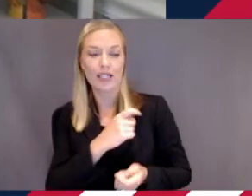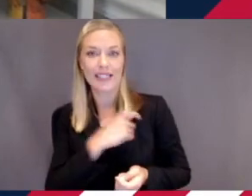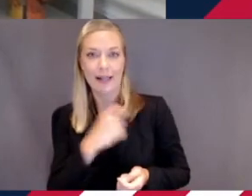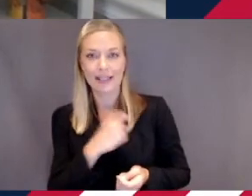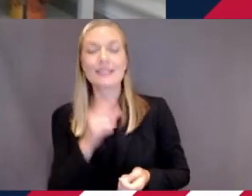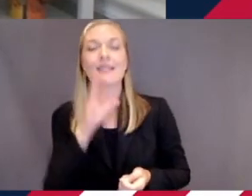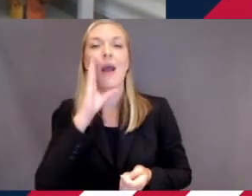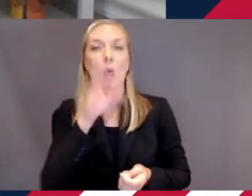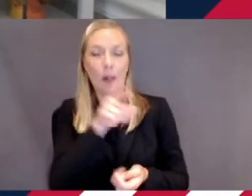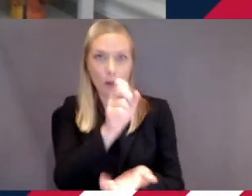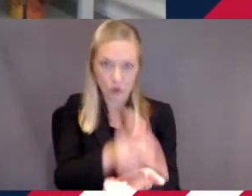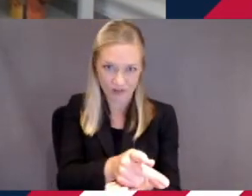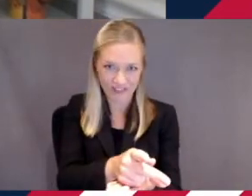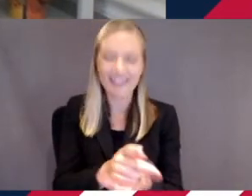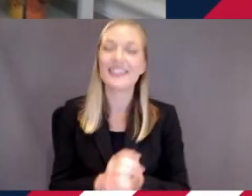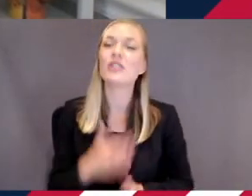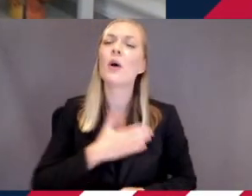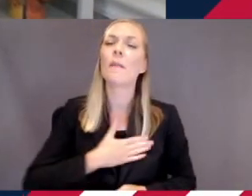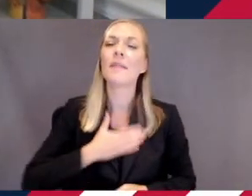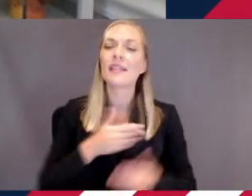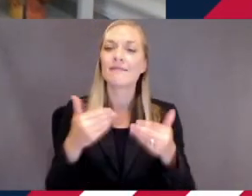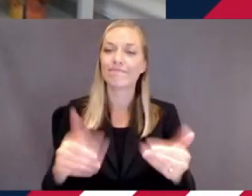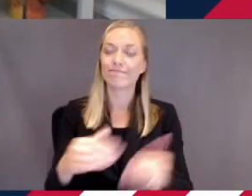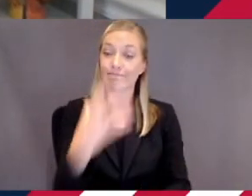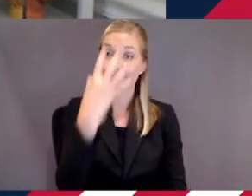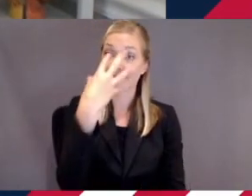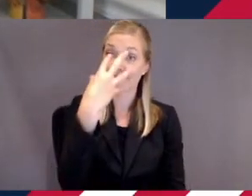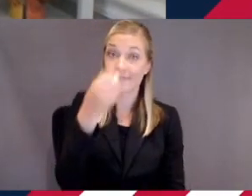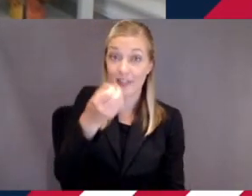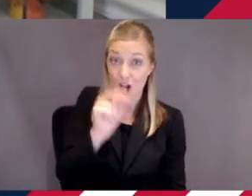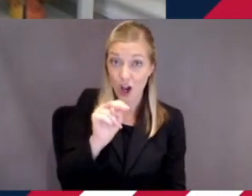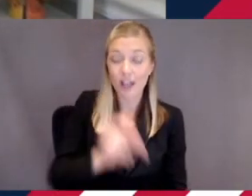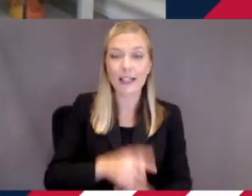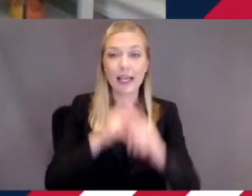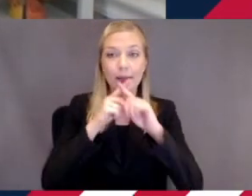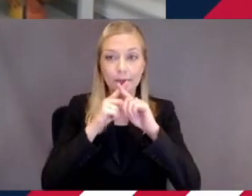Please turn on your video and unmute your microphone at this time.